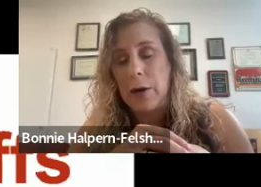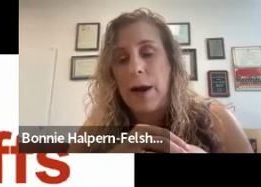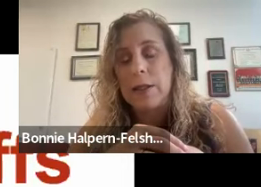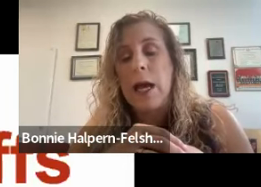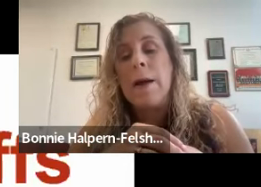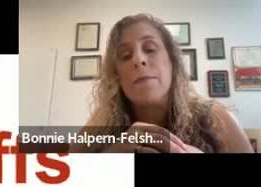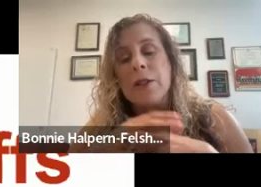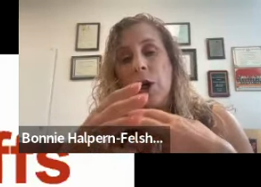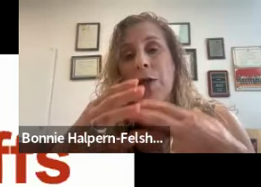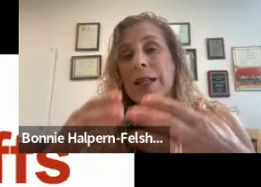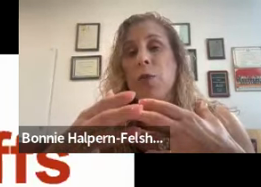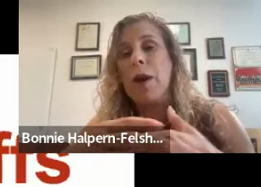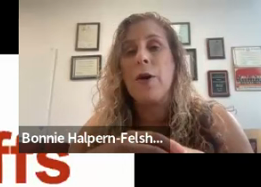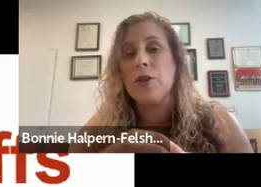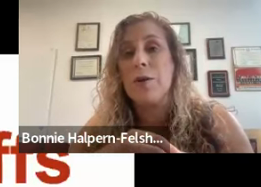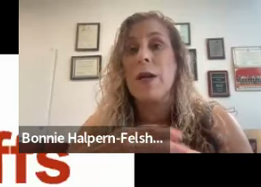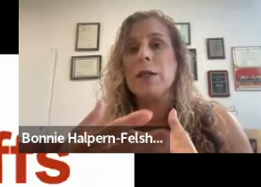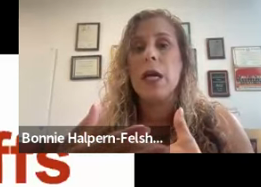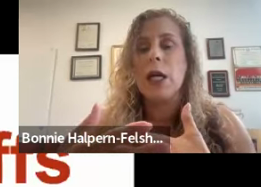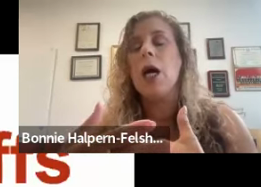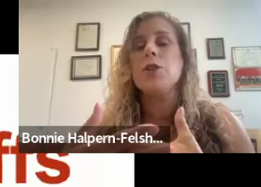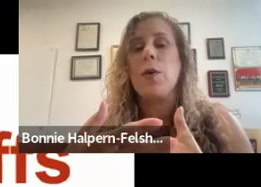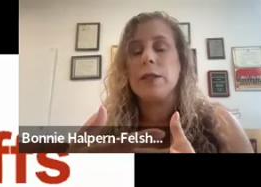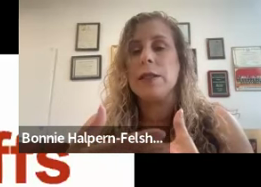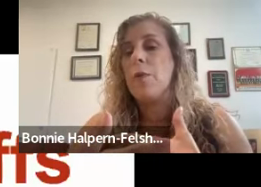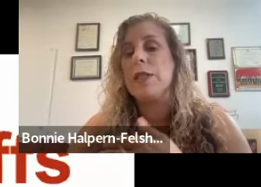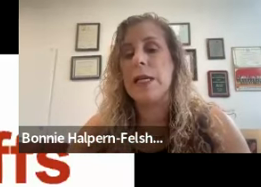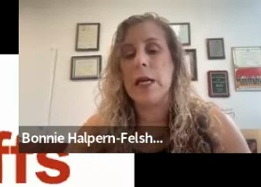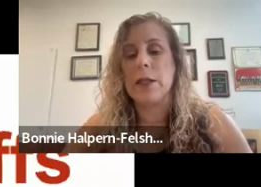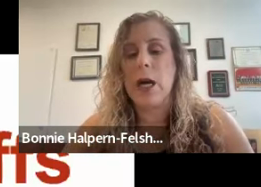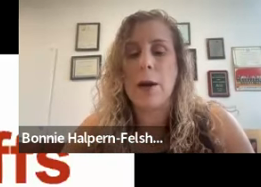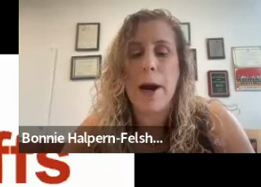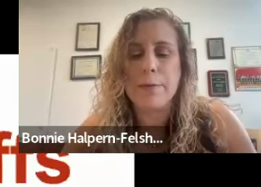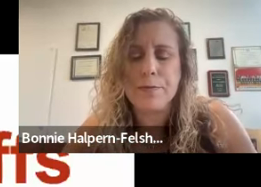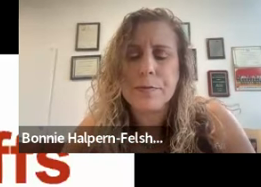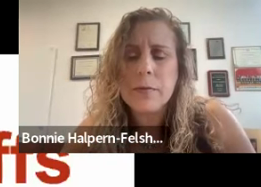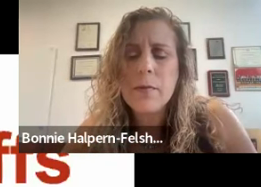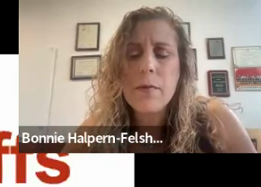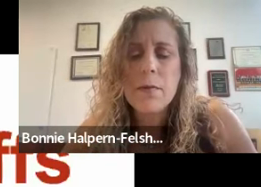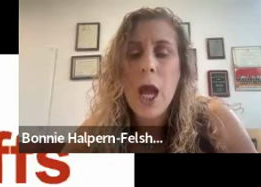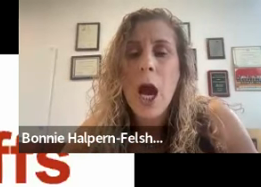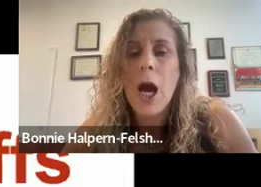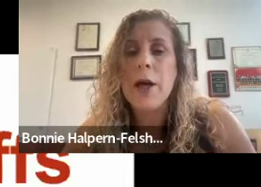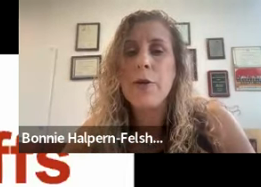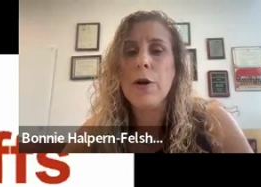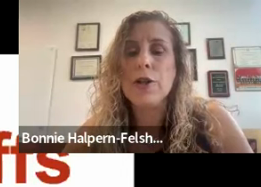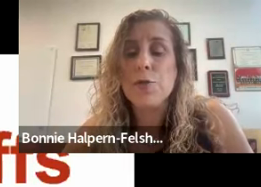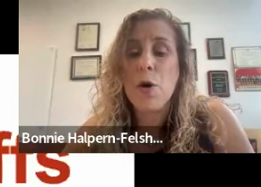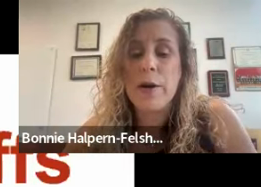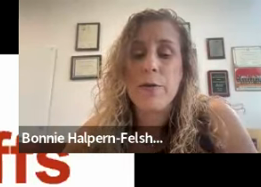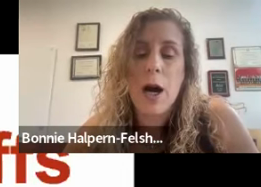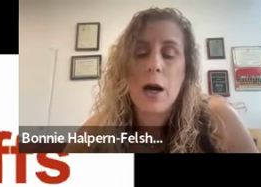like cigarettes. And so that's one of those sort of unintended consequences that we tend not to talk about.